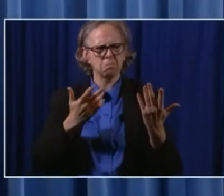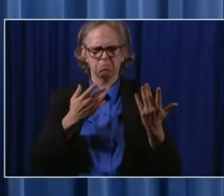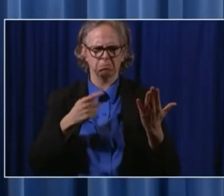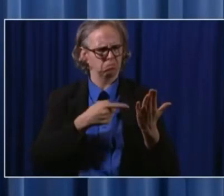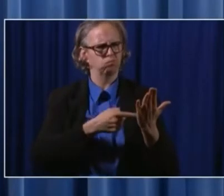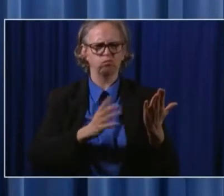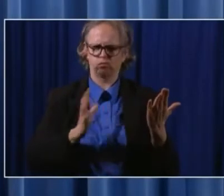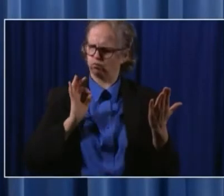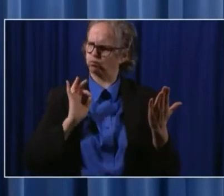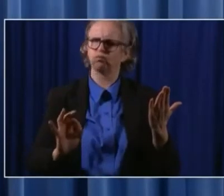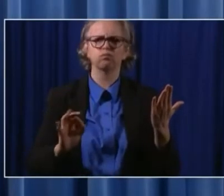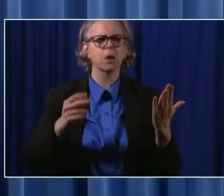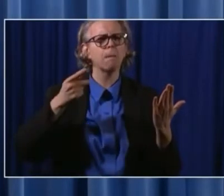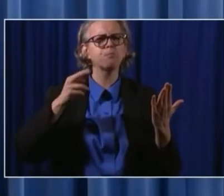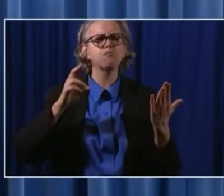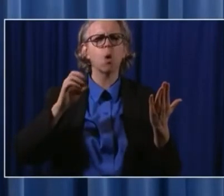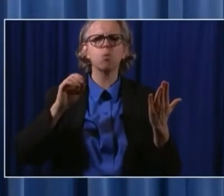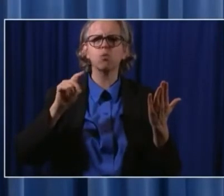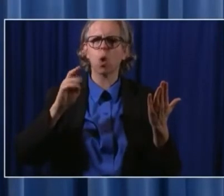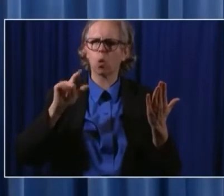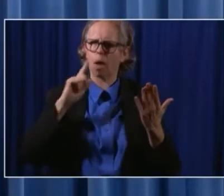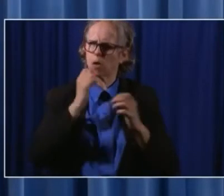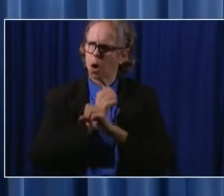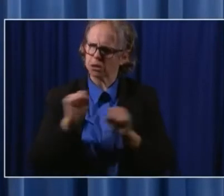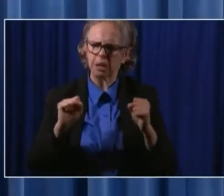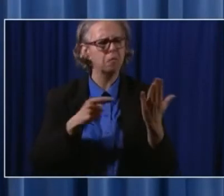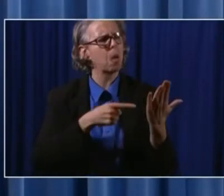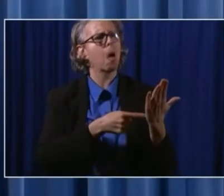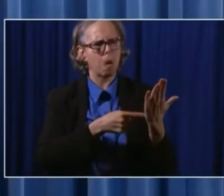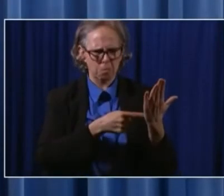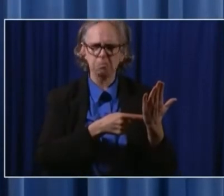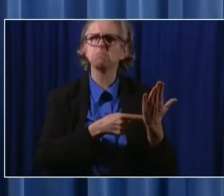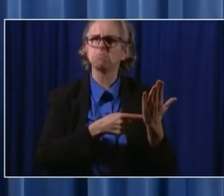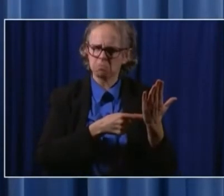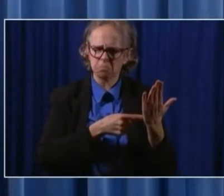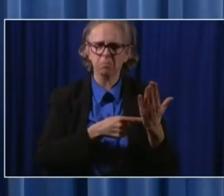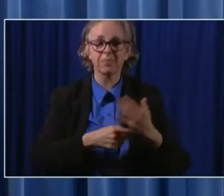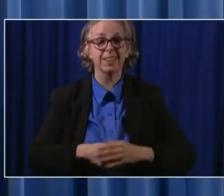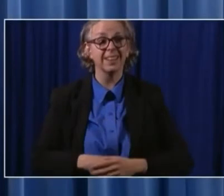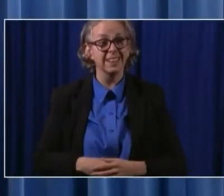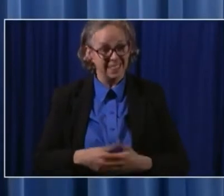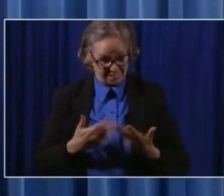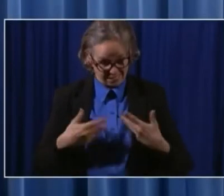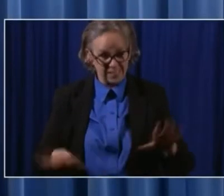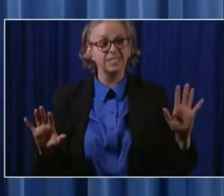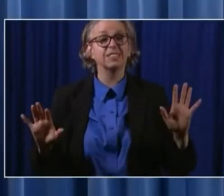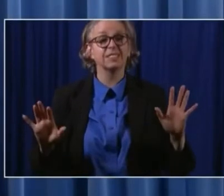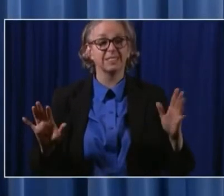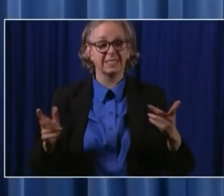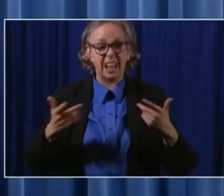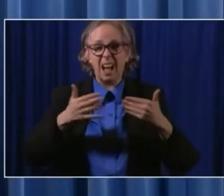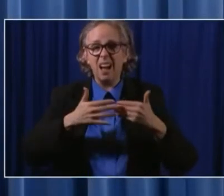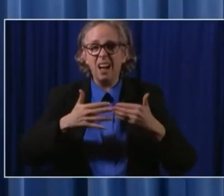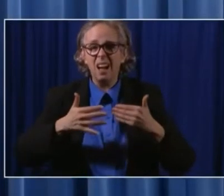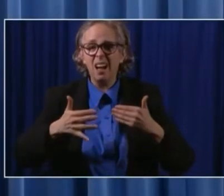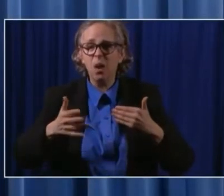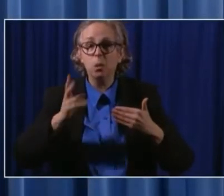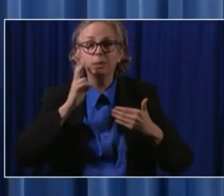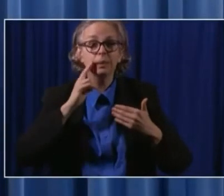fairs. What we have unfortunately started to see is some fairs that were not following